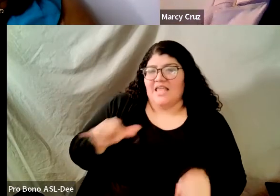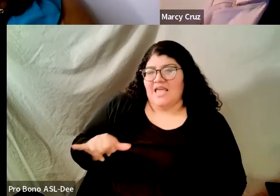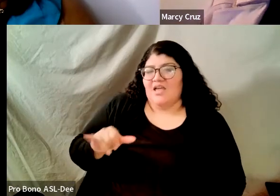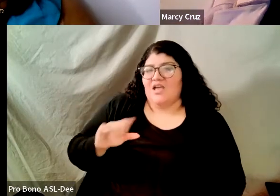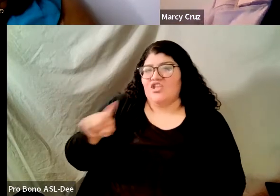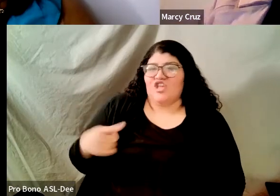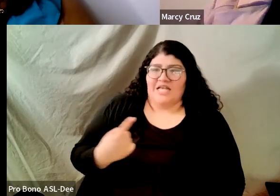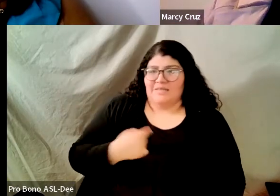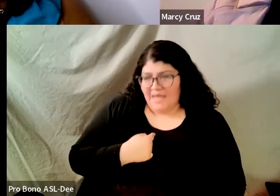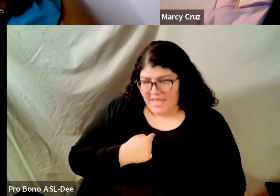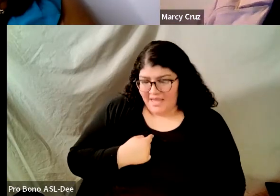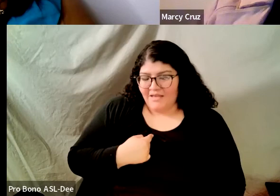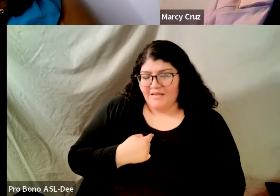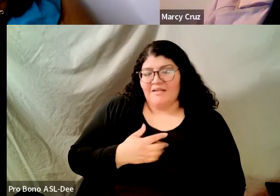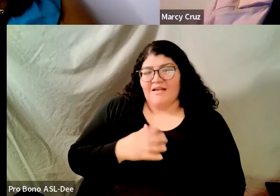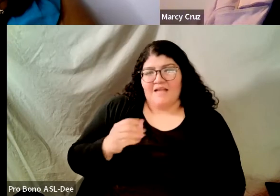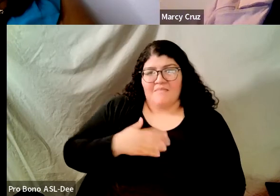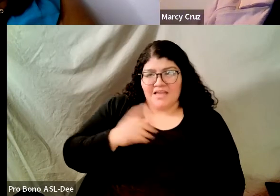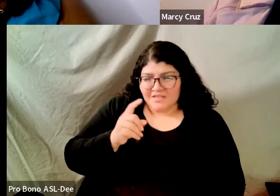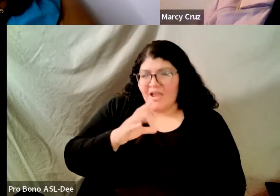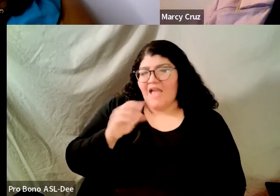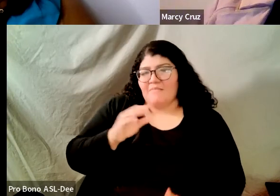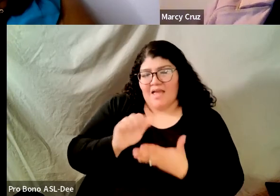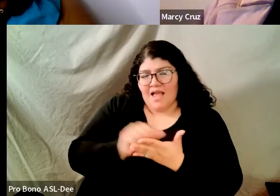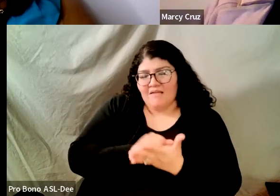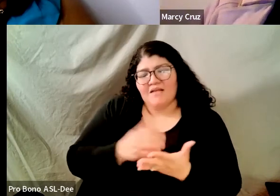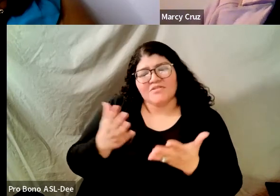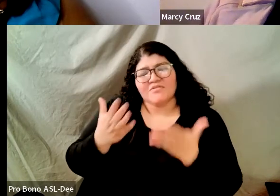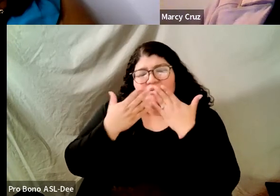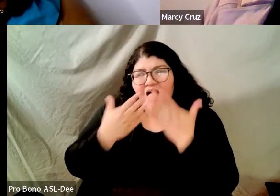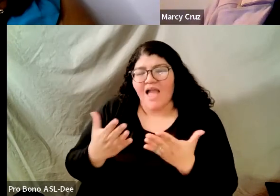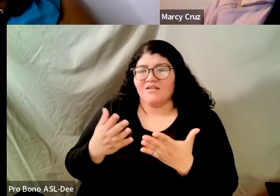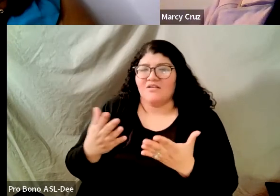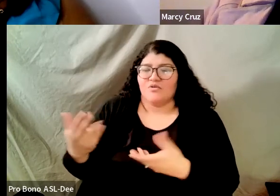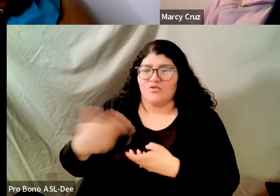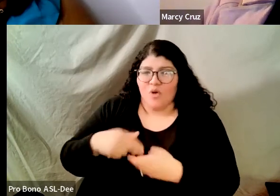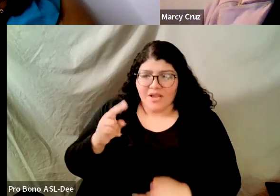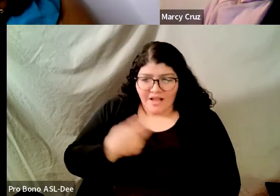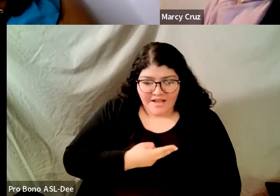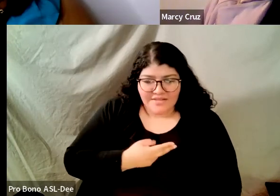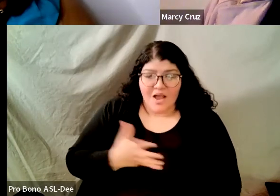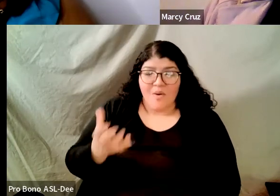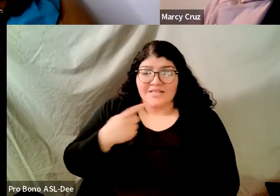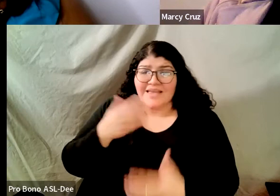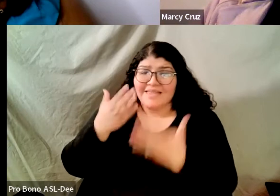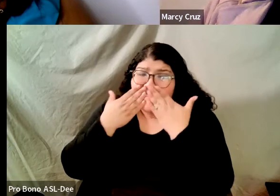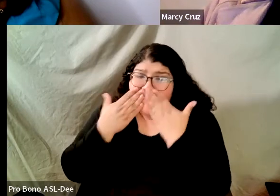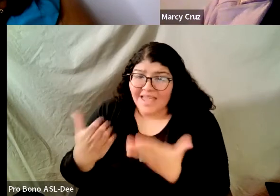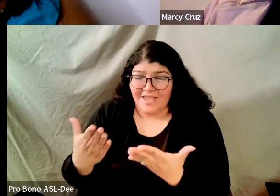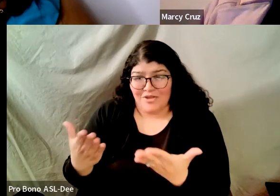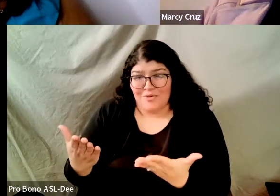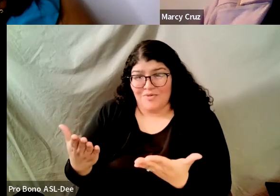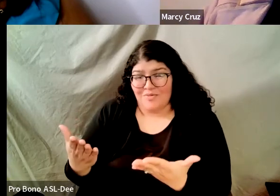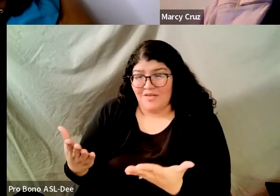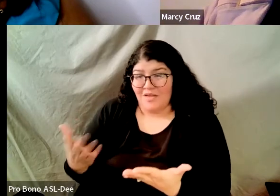And I'm just so happy, Chenese, that you joined us. And I want to say thank you. And if